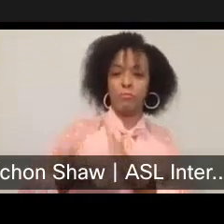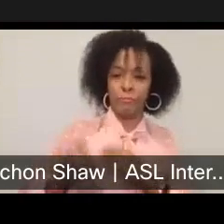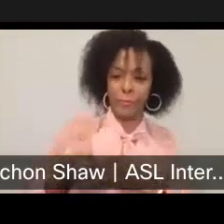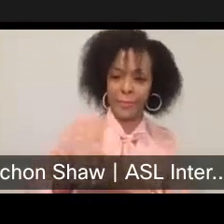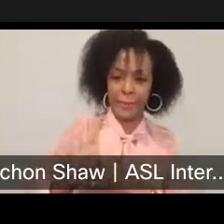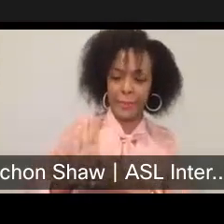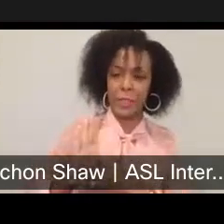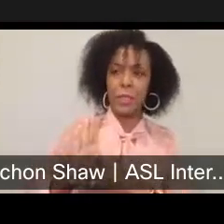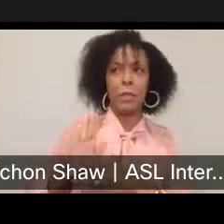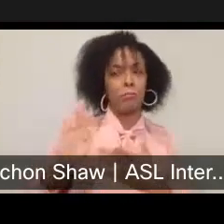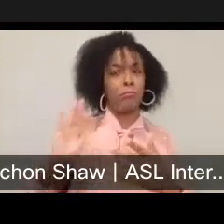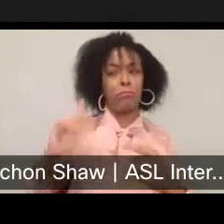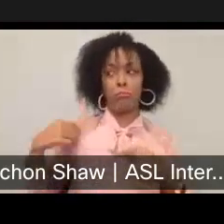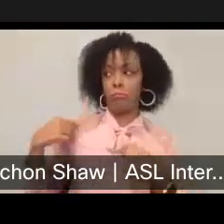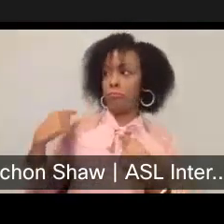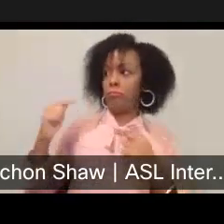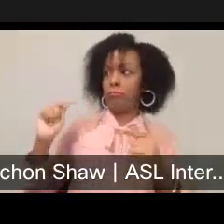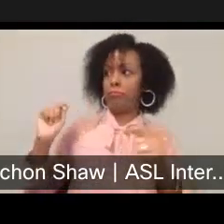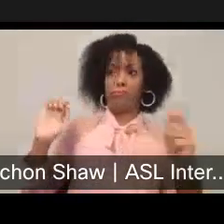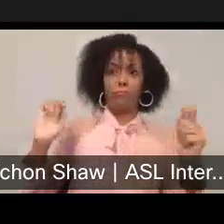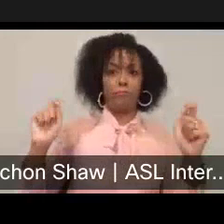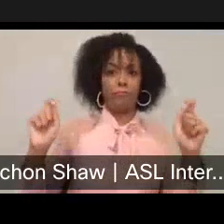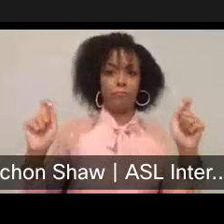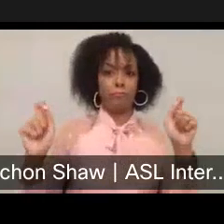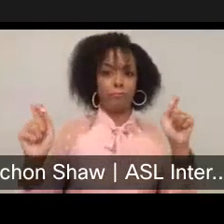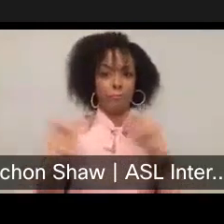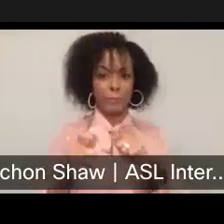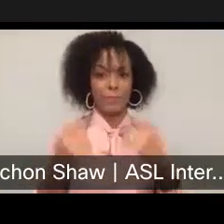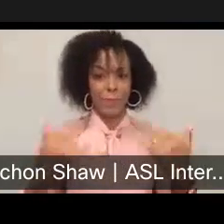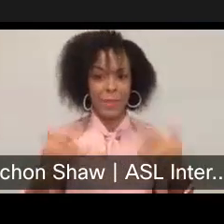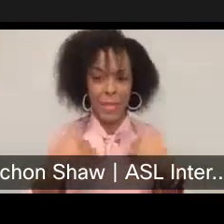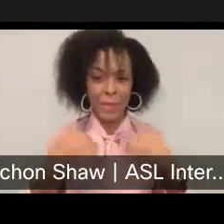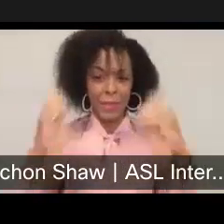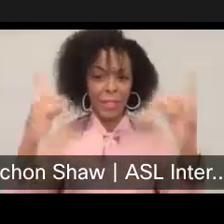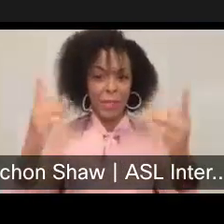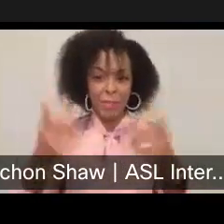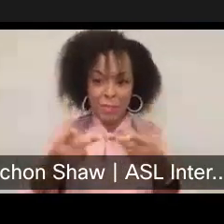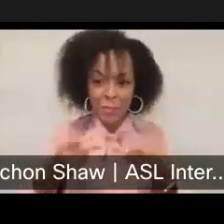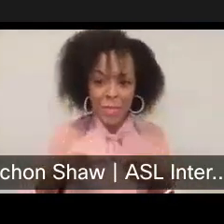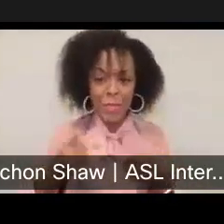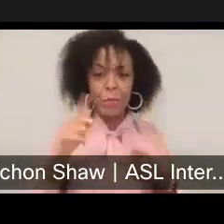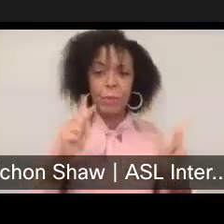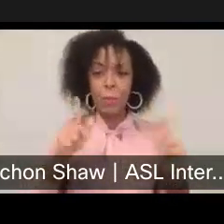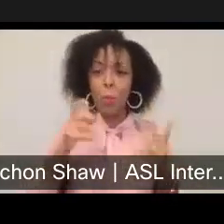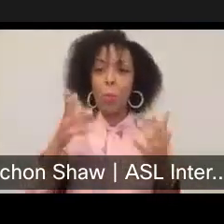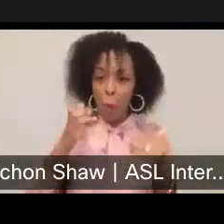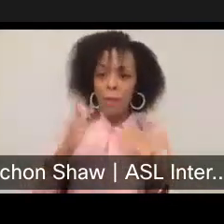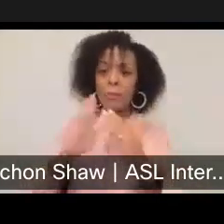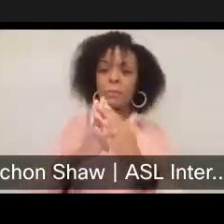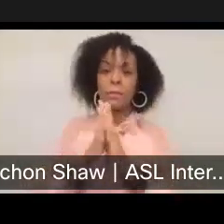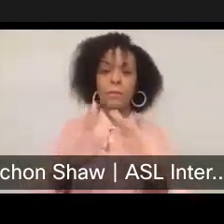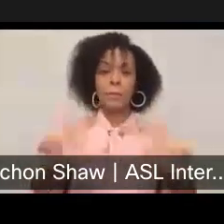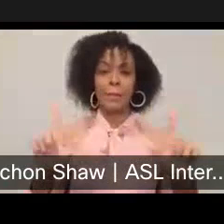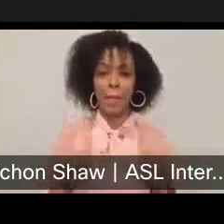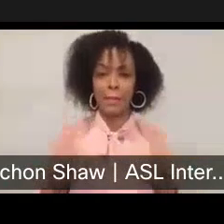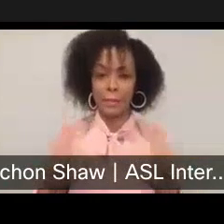evolved into us having educational facilities for people who want to become licensed and for those